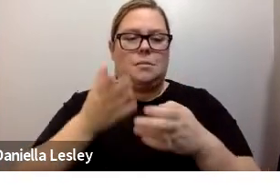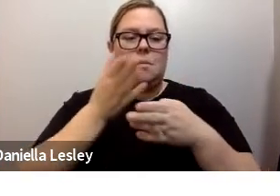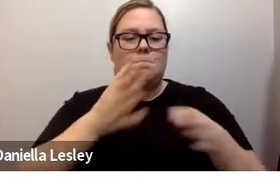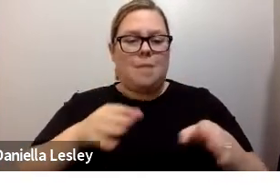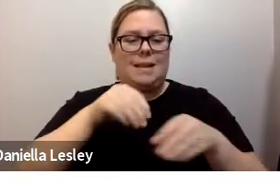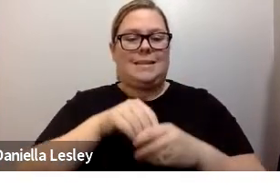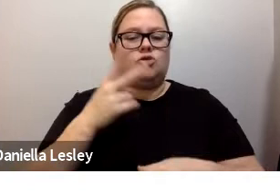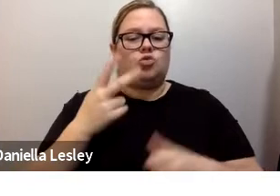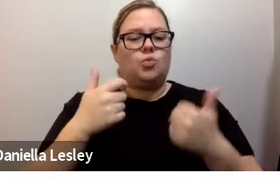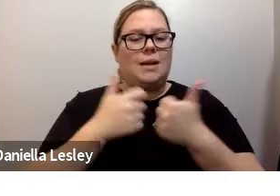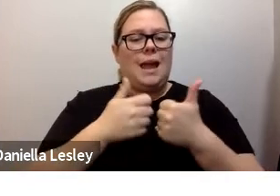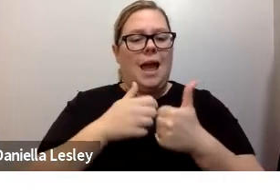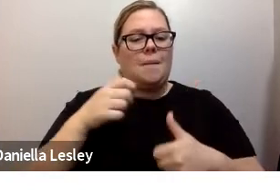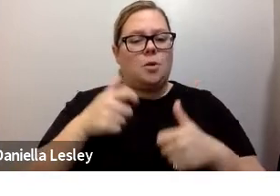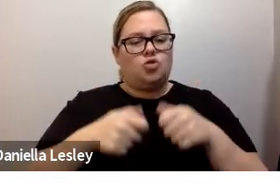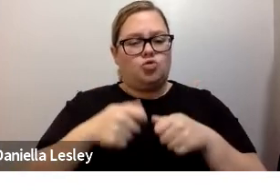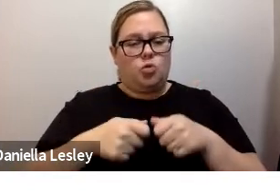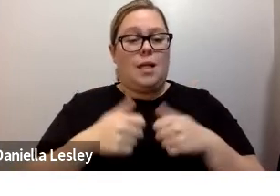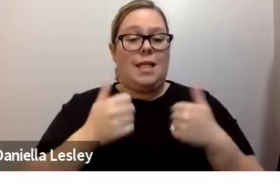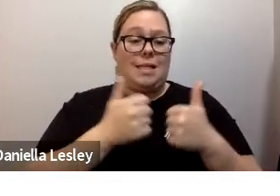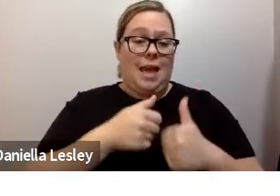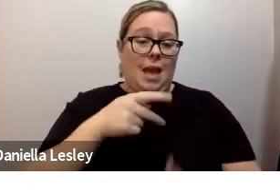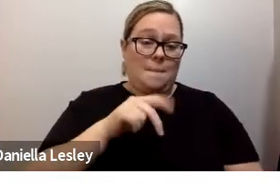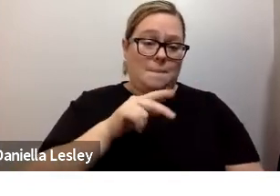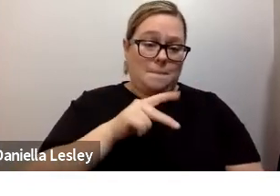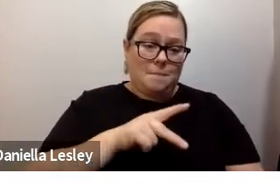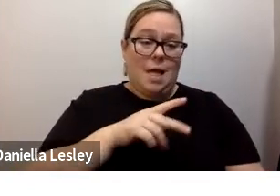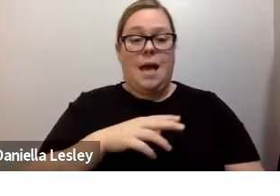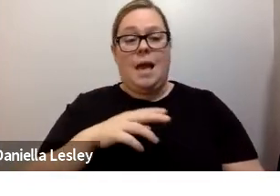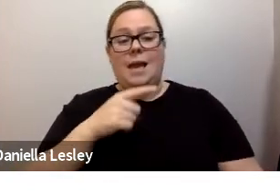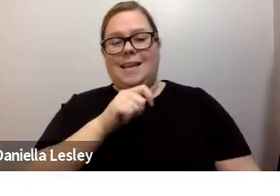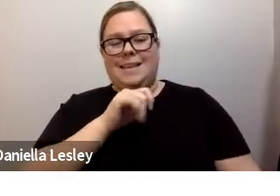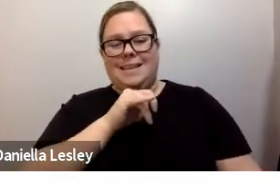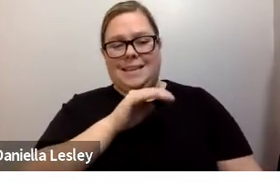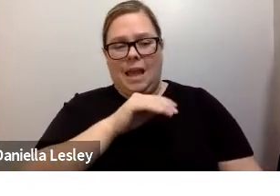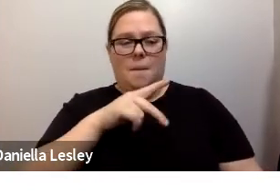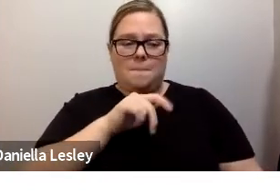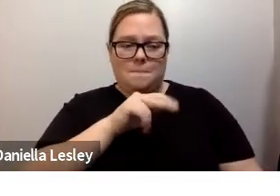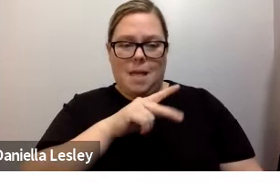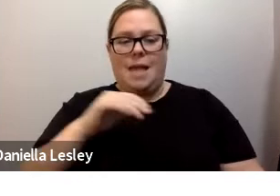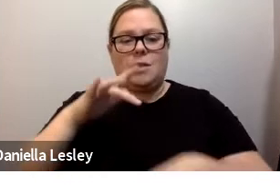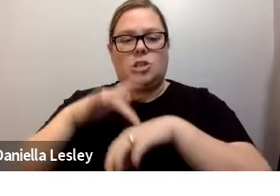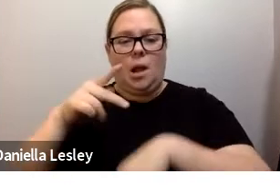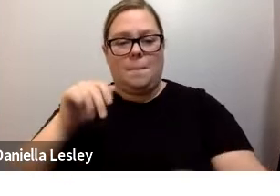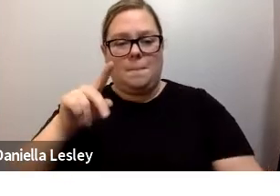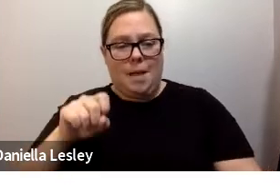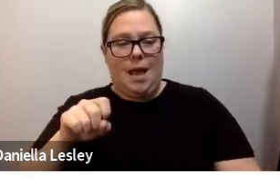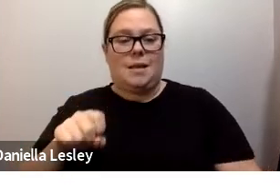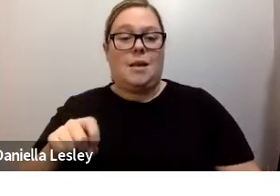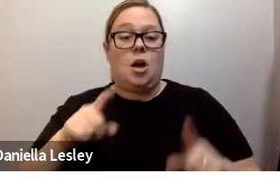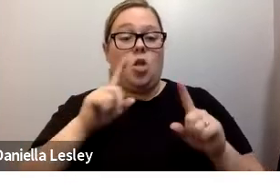gaming controllers, the game plank and the touchpads. The controller and game playing order are